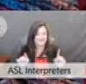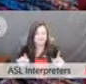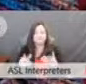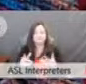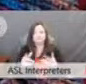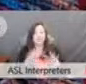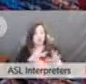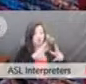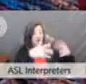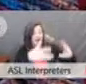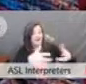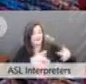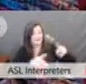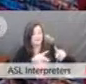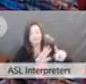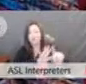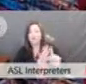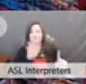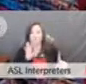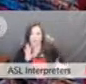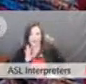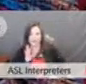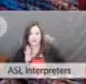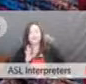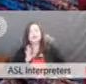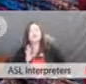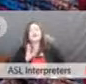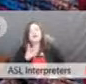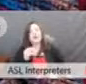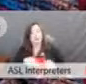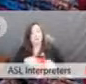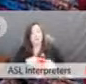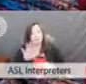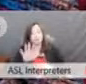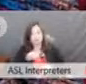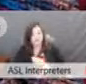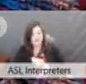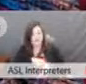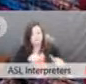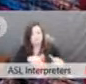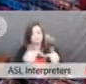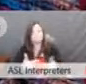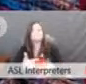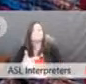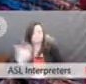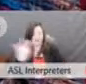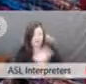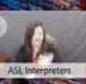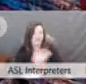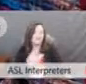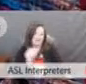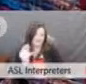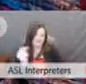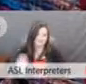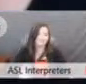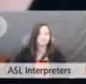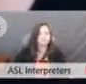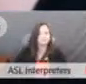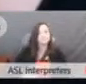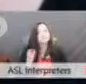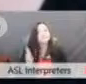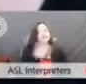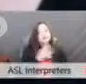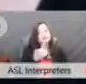avoiding crowds, and also getting the vaccine when it's your turn to do so. Okay. Dr.